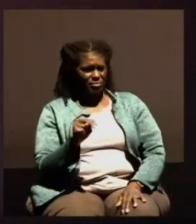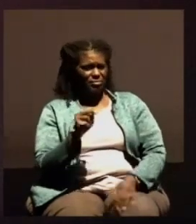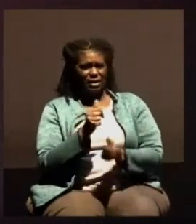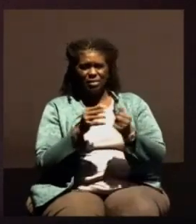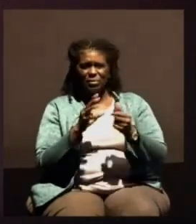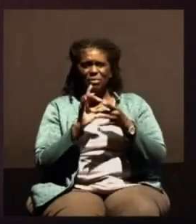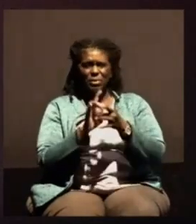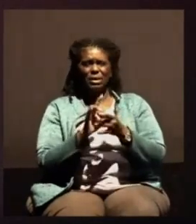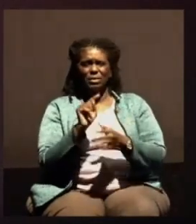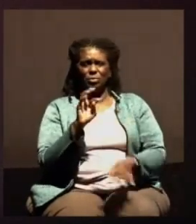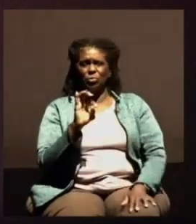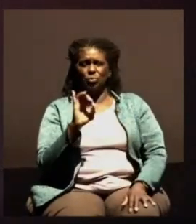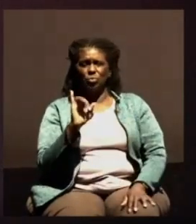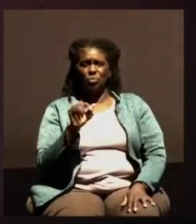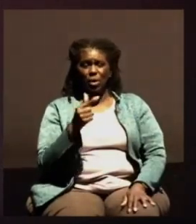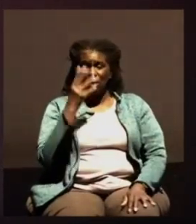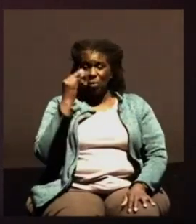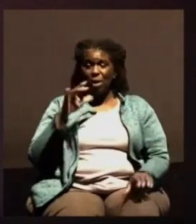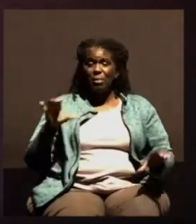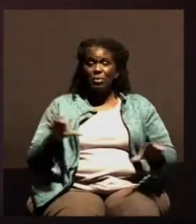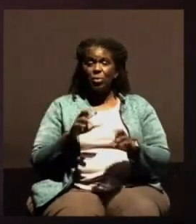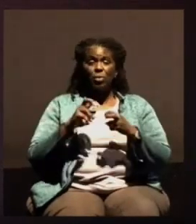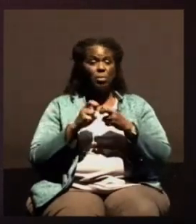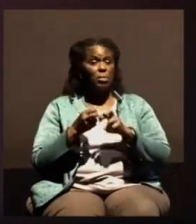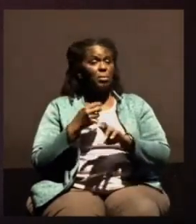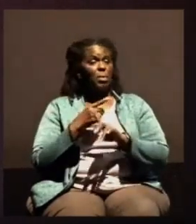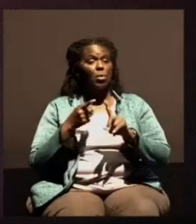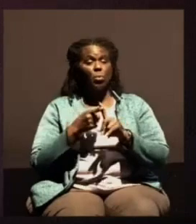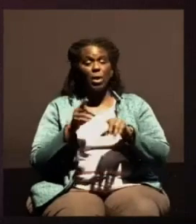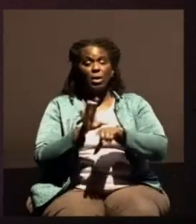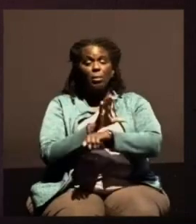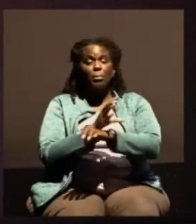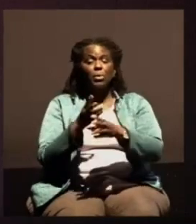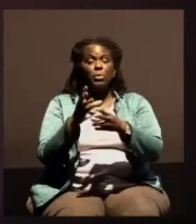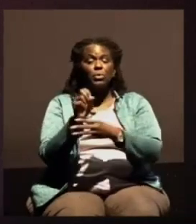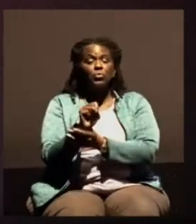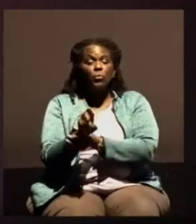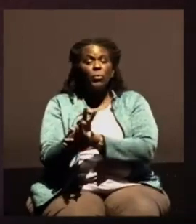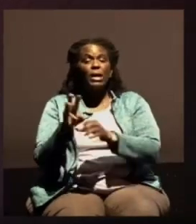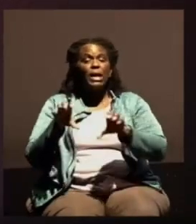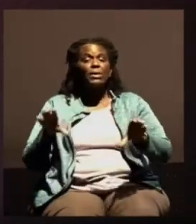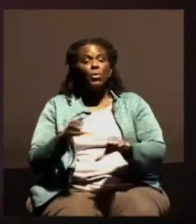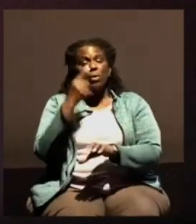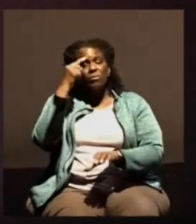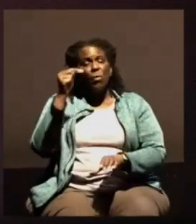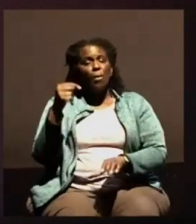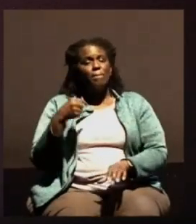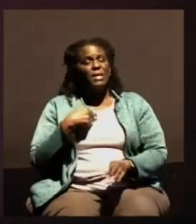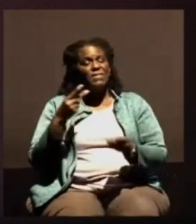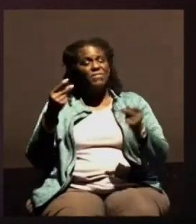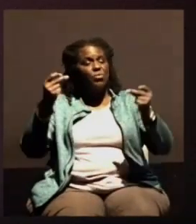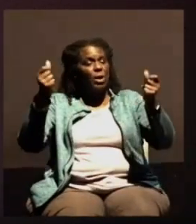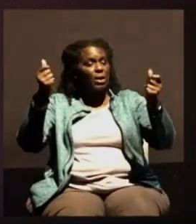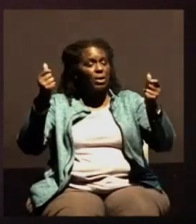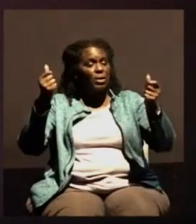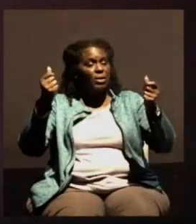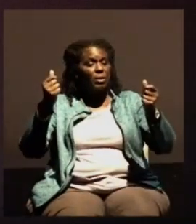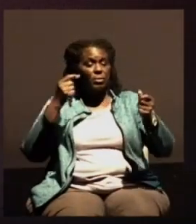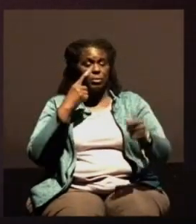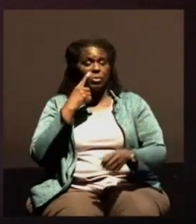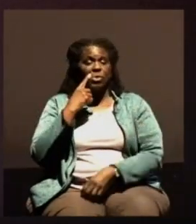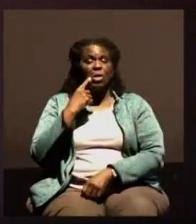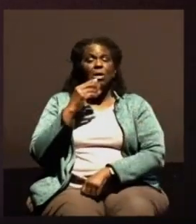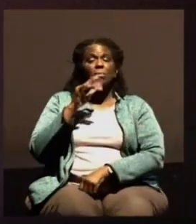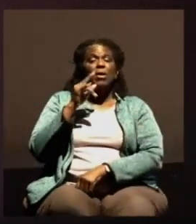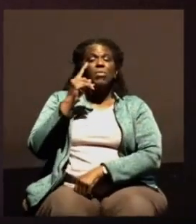And why am I doing these problems when computer software can do it for me in fractions of seconds? But those